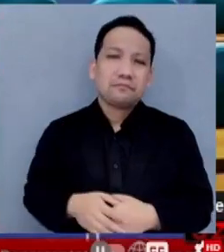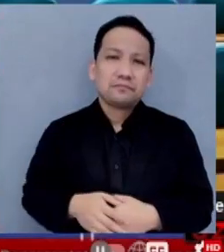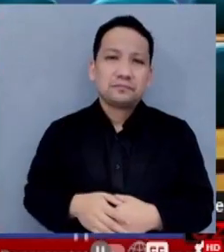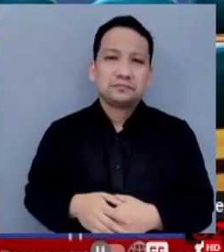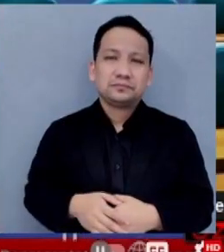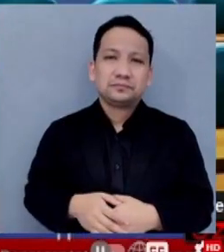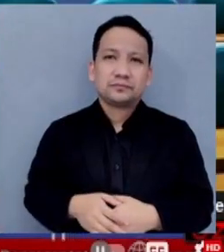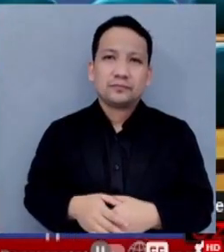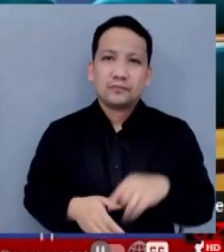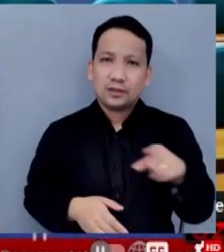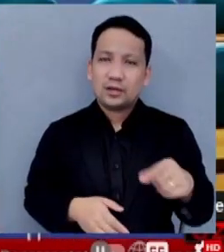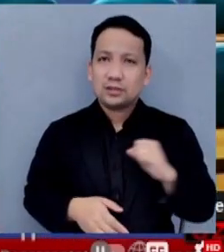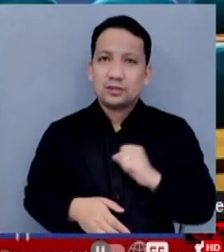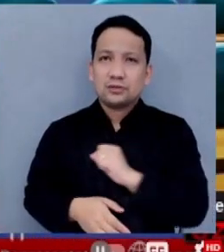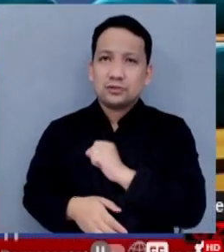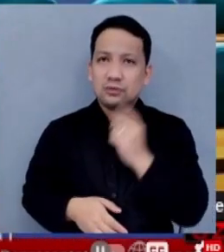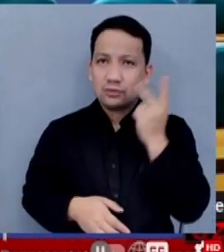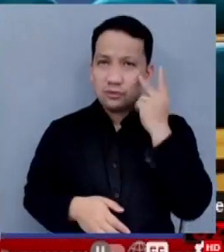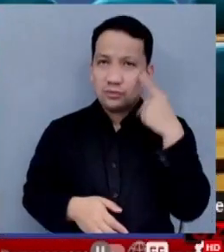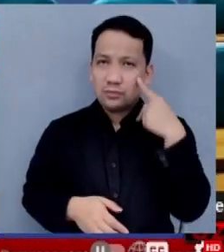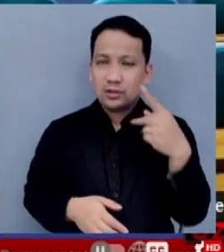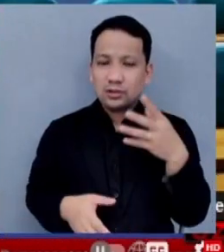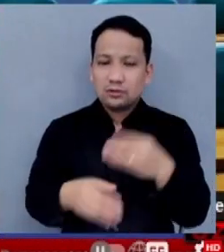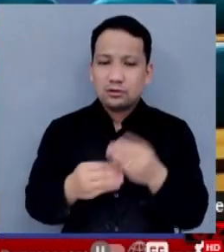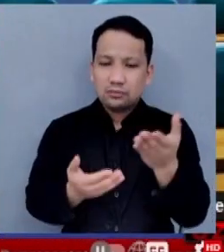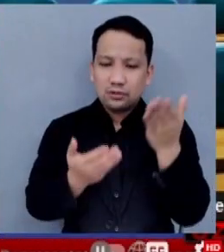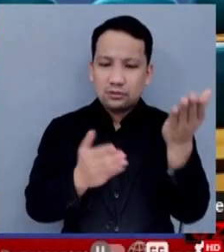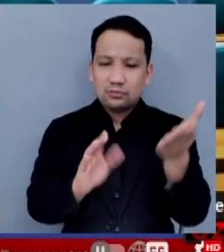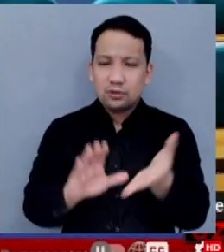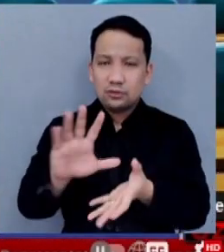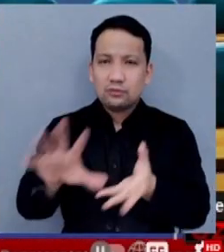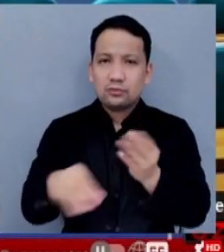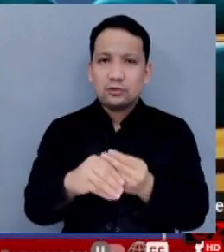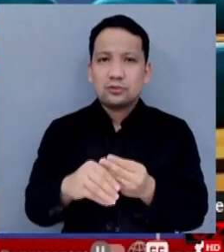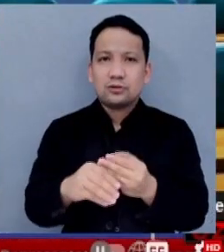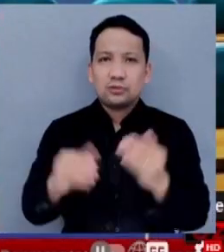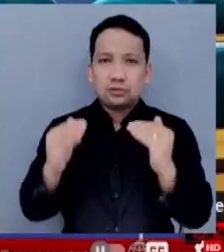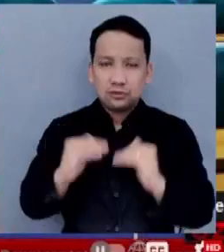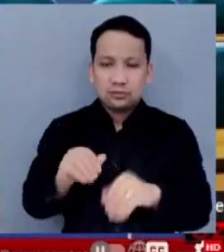Senator Pimentel also has this piece of advice for his colleagues at the lower chamber.